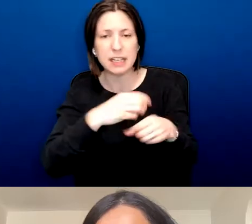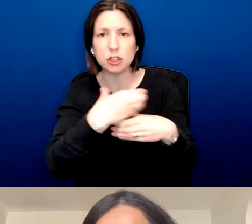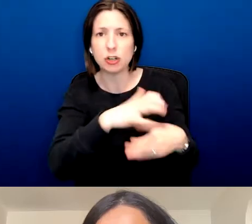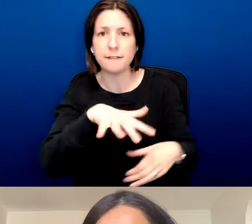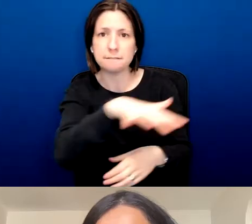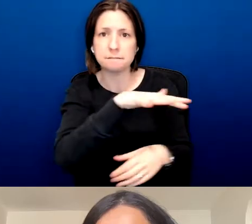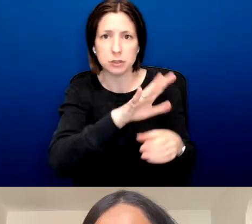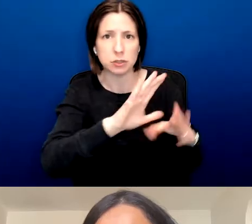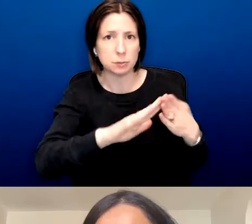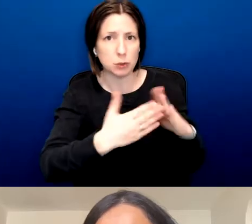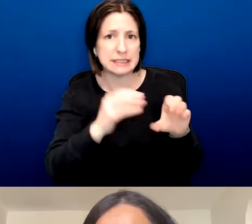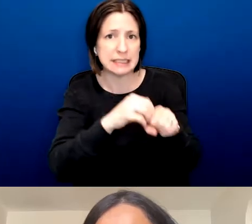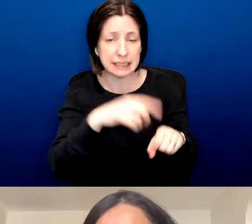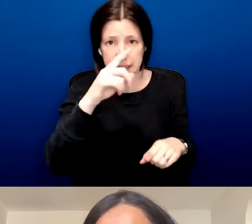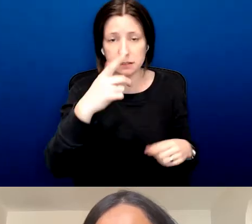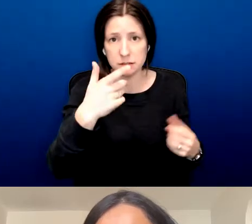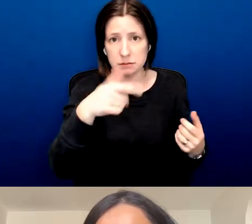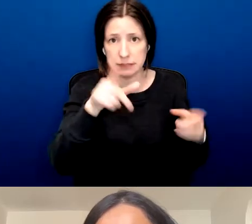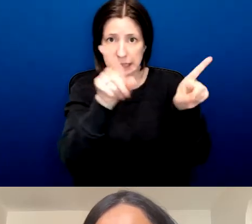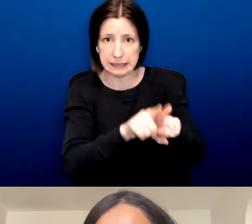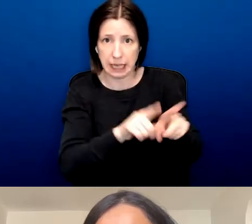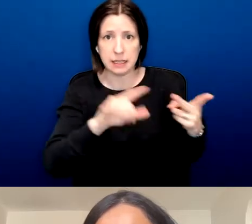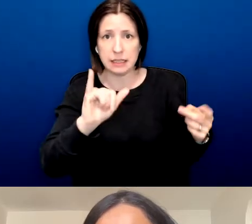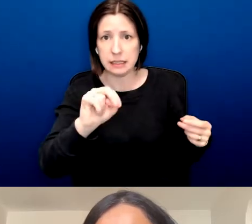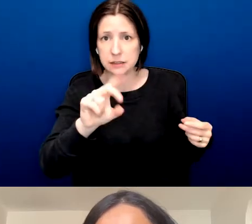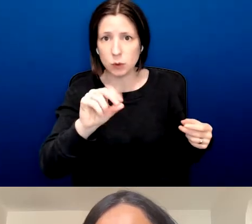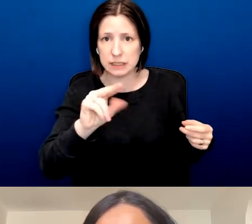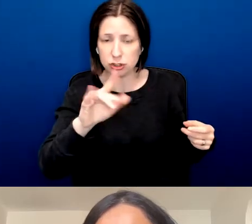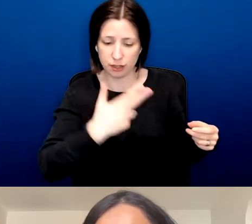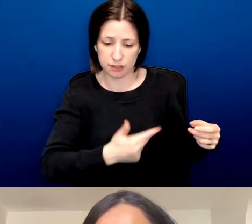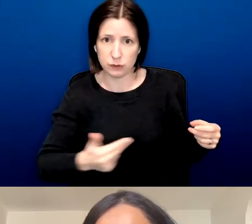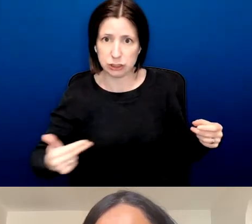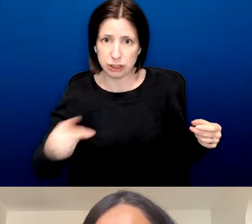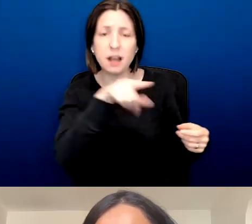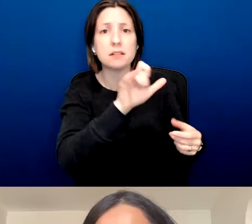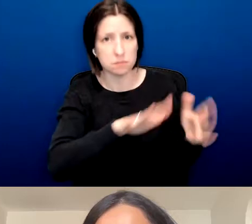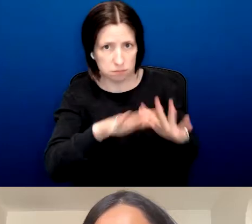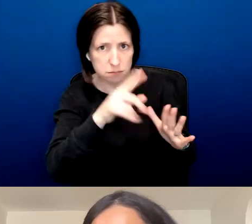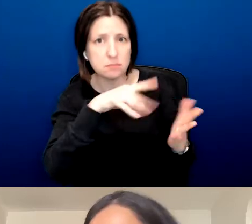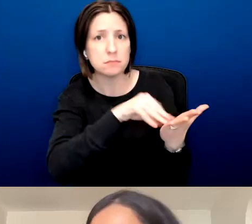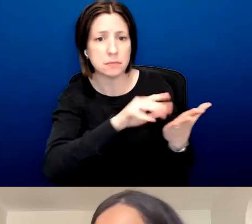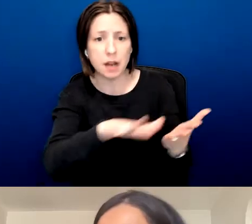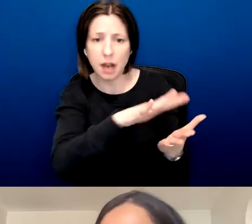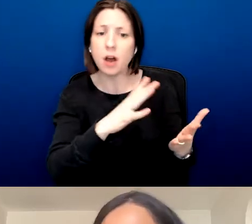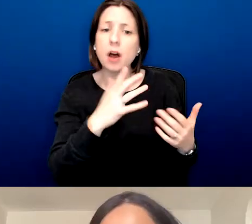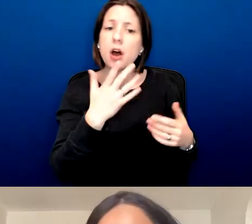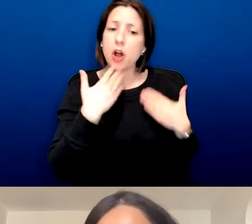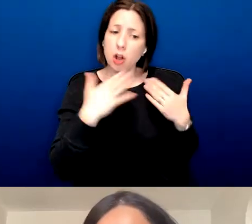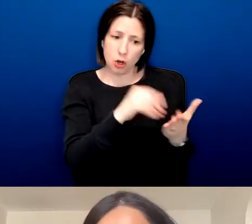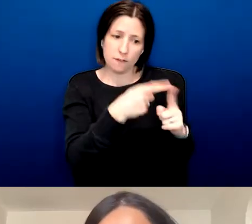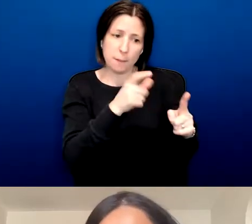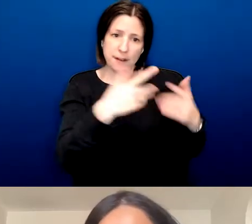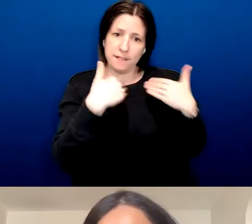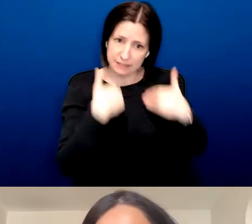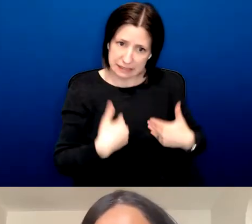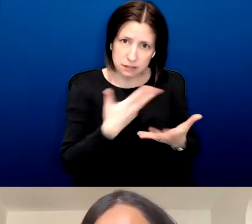and Indonesia. These are physical spaces that I've been to, but I learned from the physical epistemologies there to bring to my research